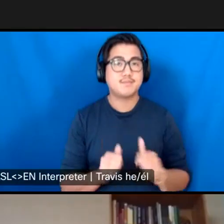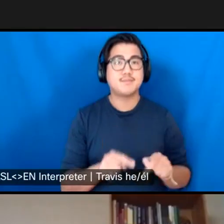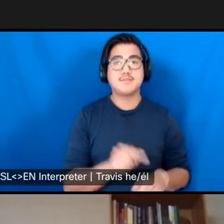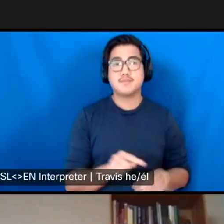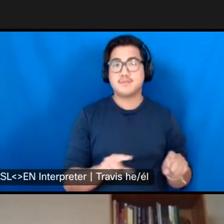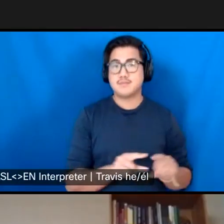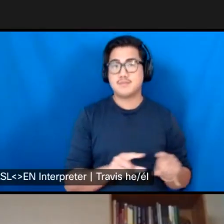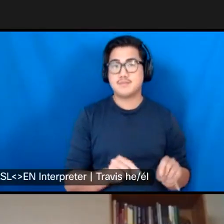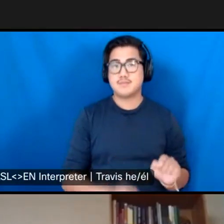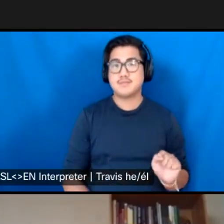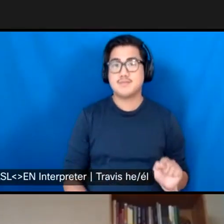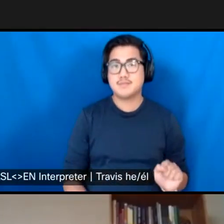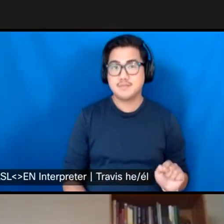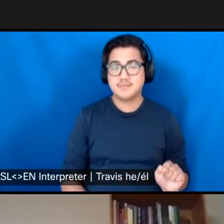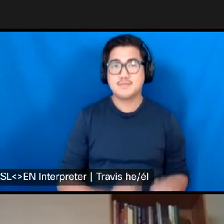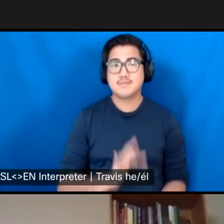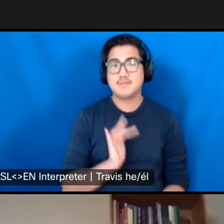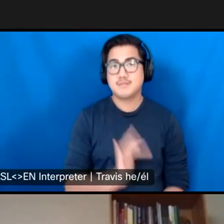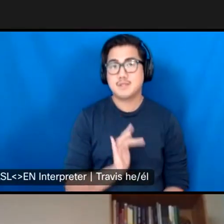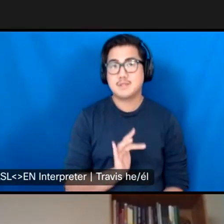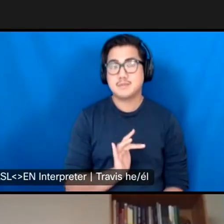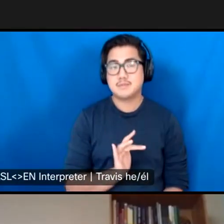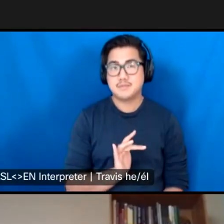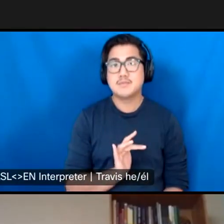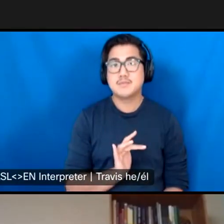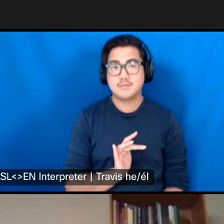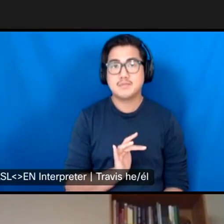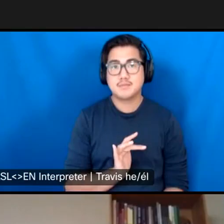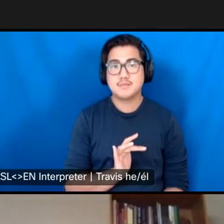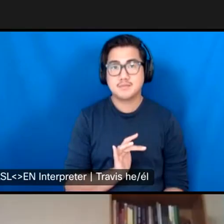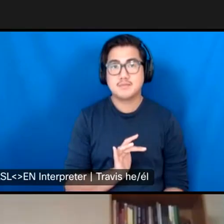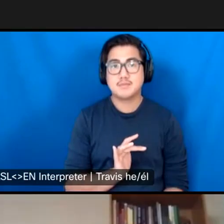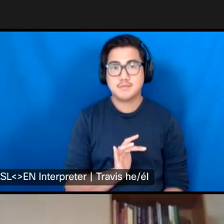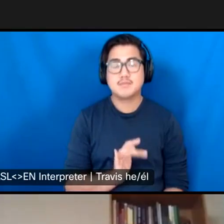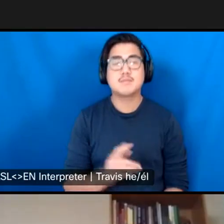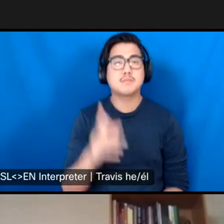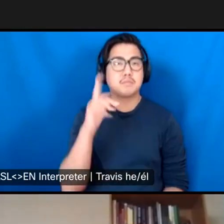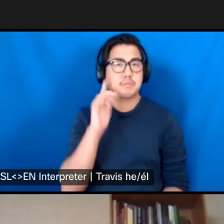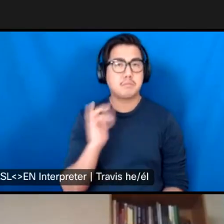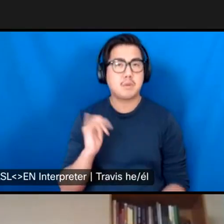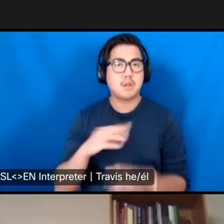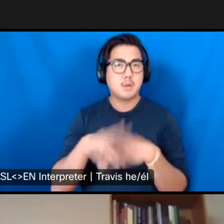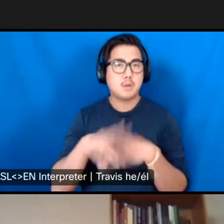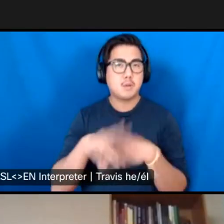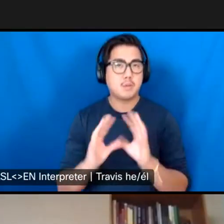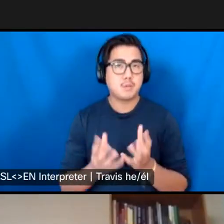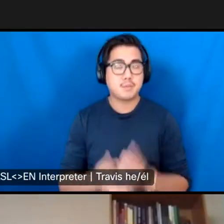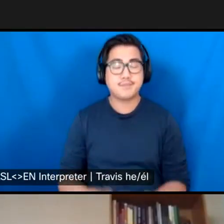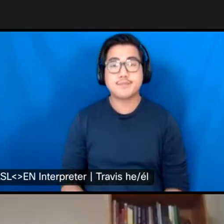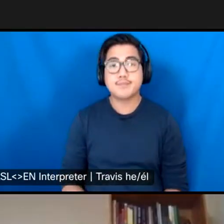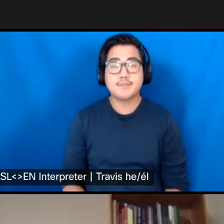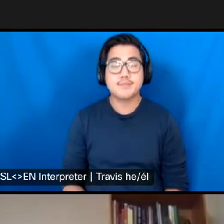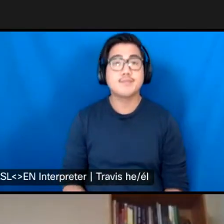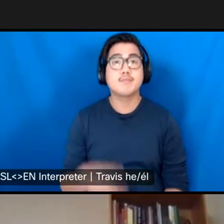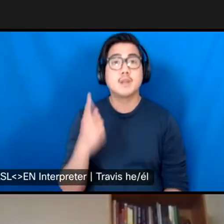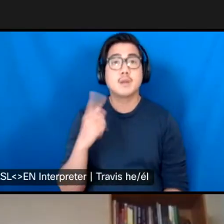está abajo en la parte inferior de la pantalla a la izquierda. Parece un globo. For people connecting with a